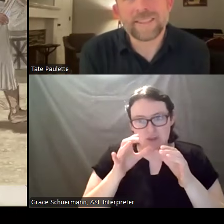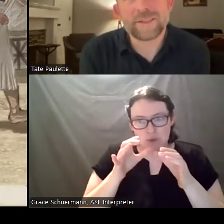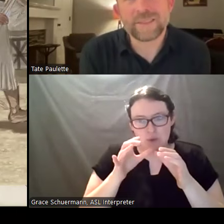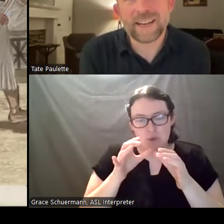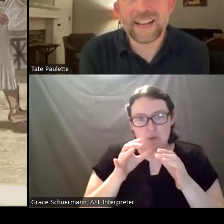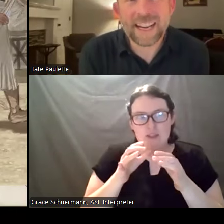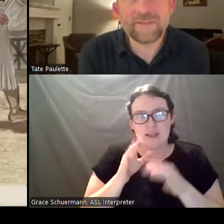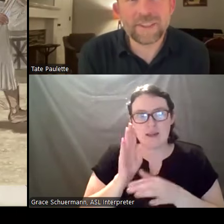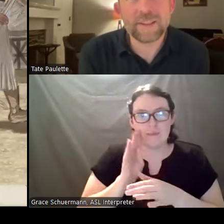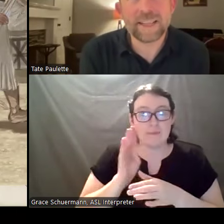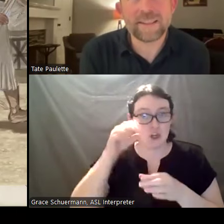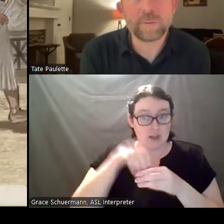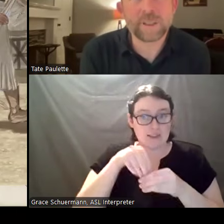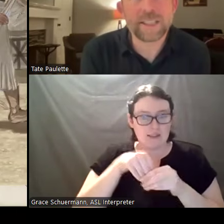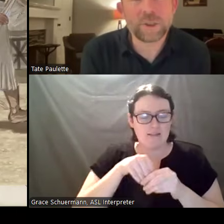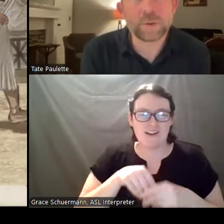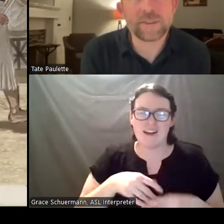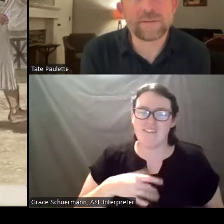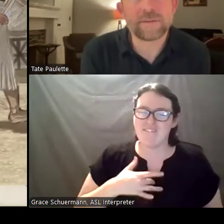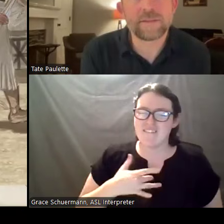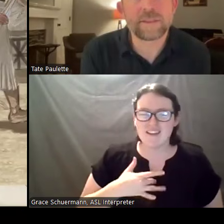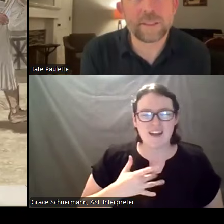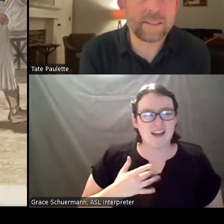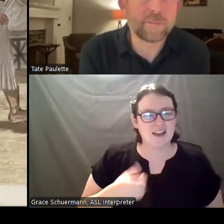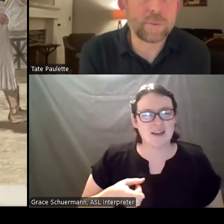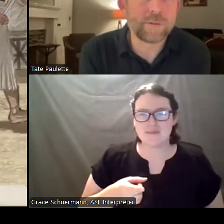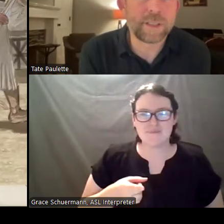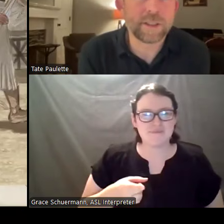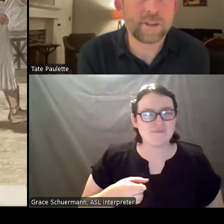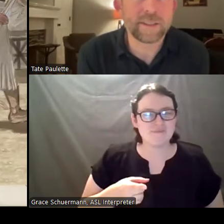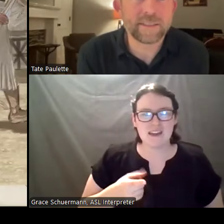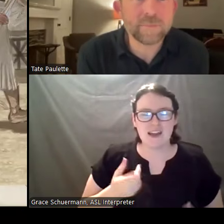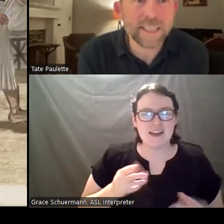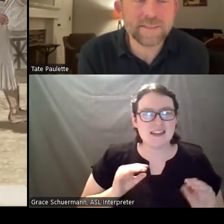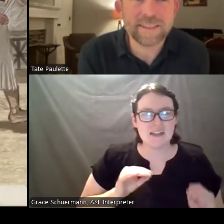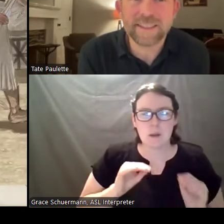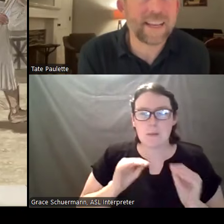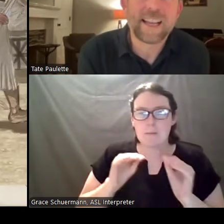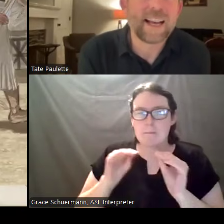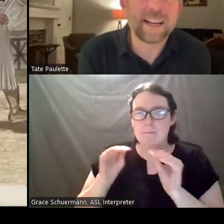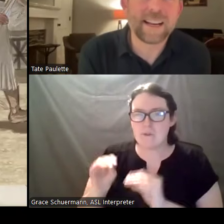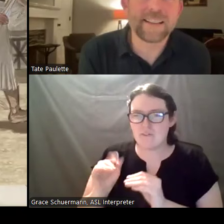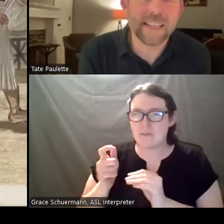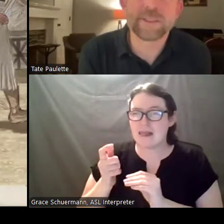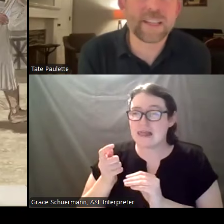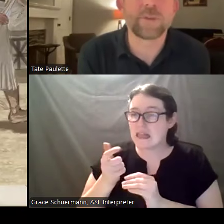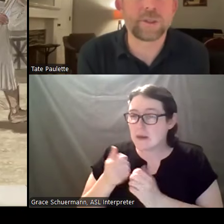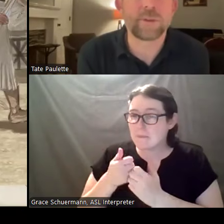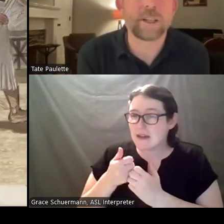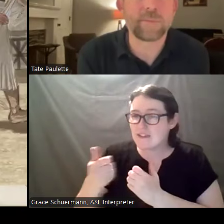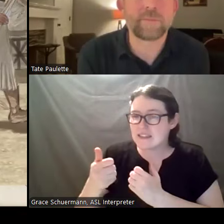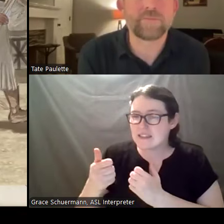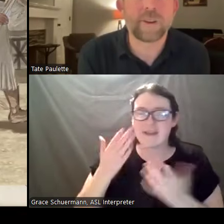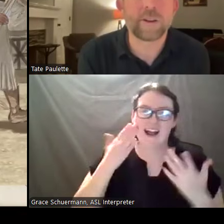beer vessels that I feel like were being used to at least move beer across some kind of distance. The answer is I don't